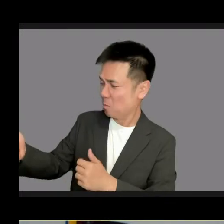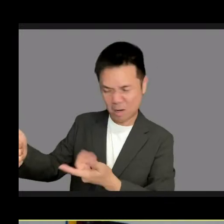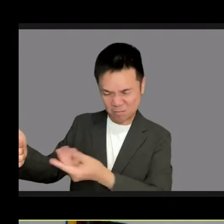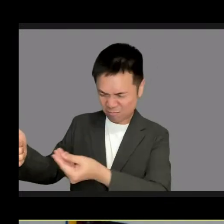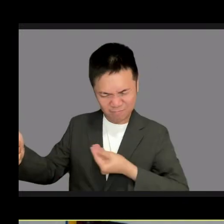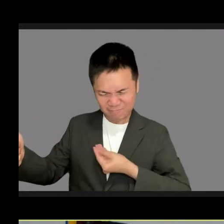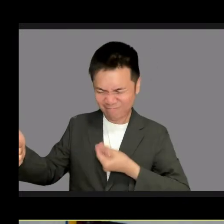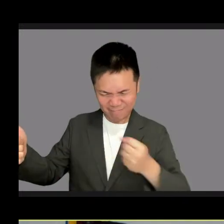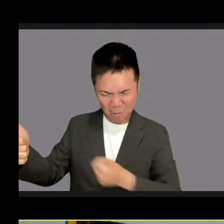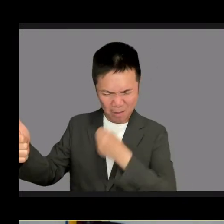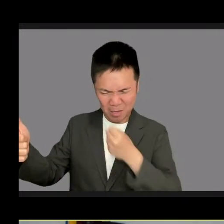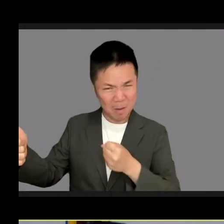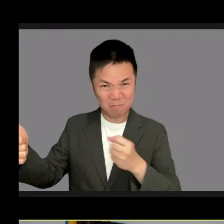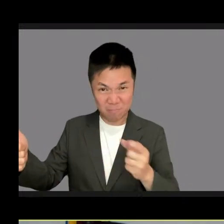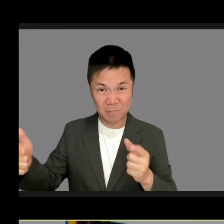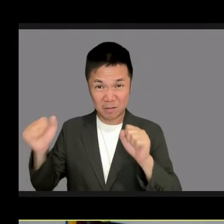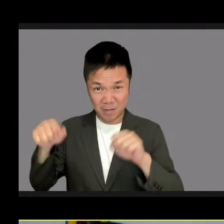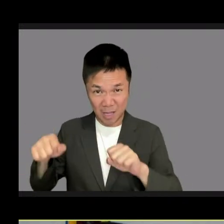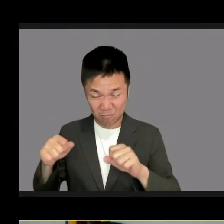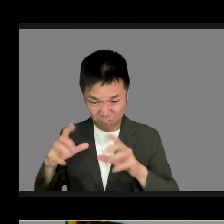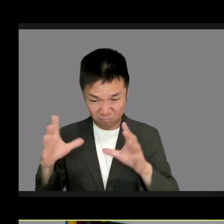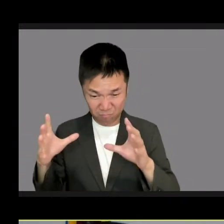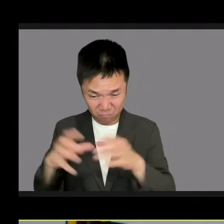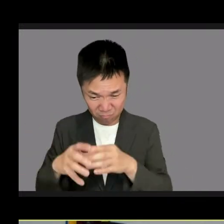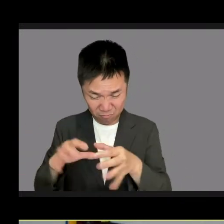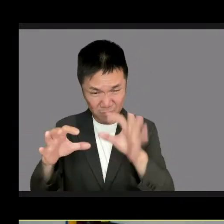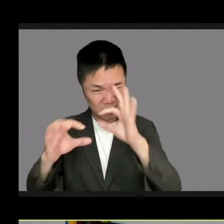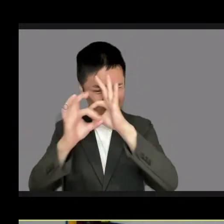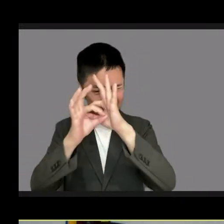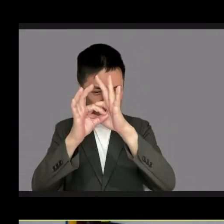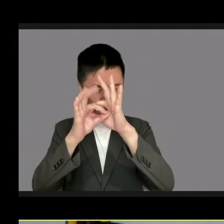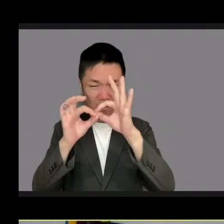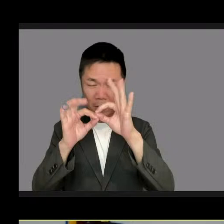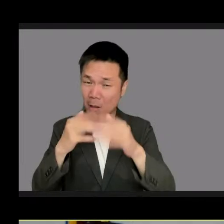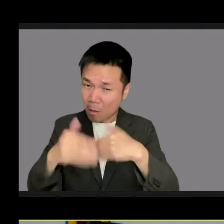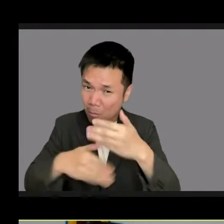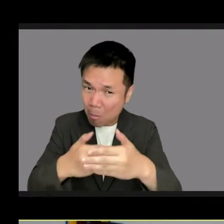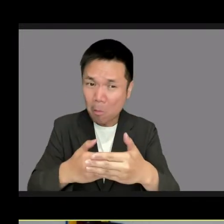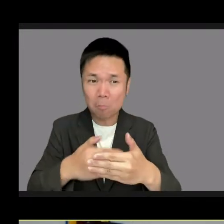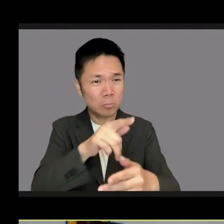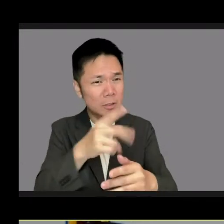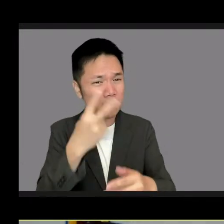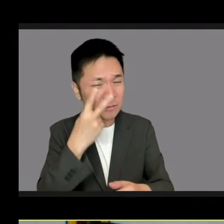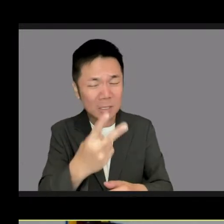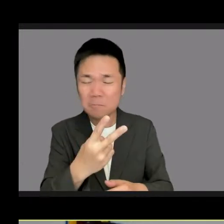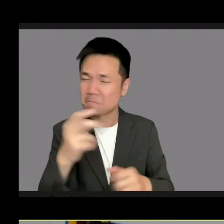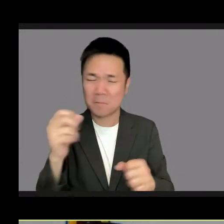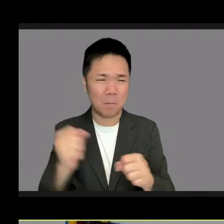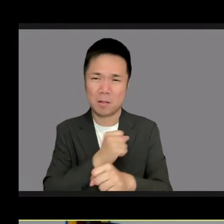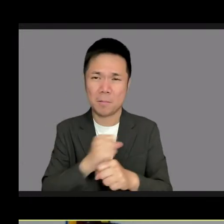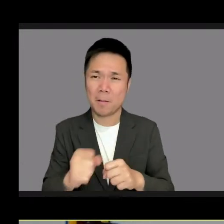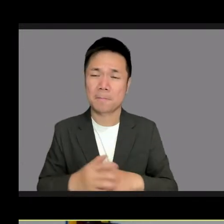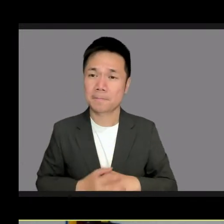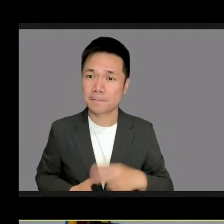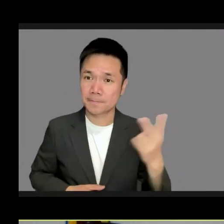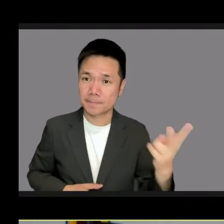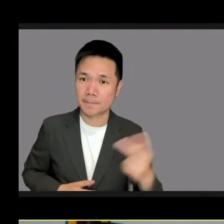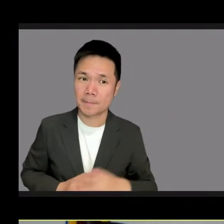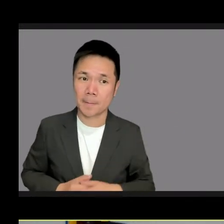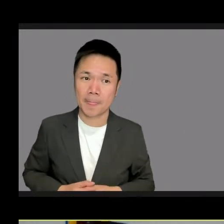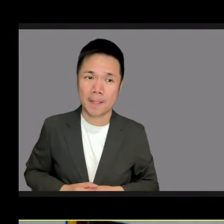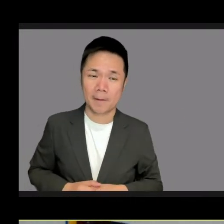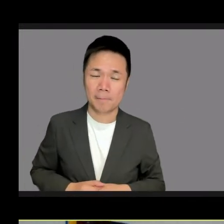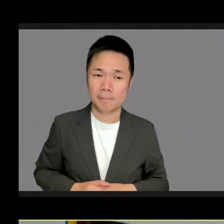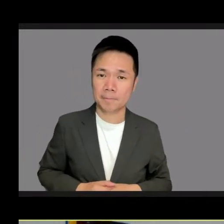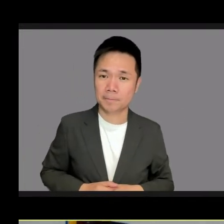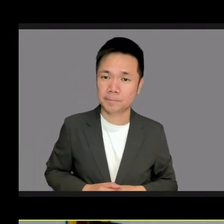normally, what happens is when you are designing or you are incorporating, or probably these standards are being made,